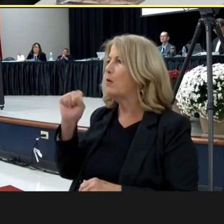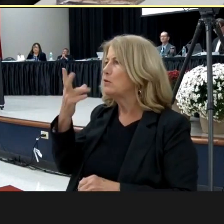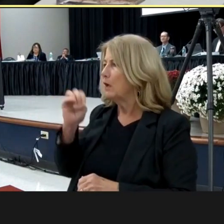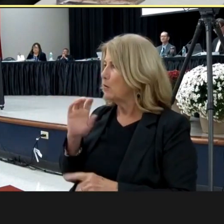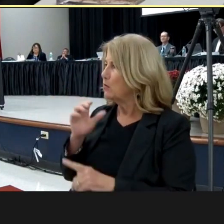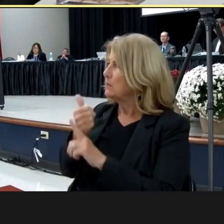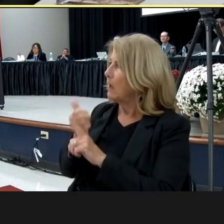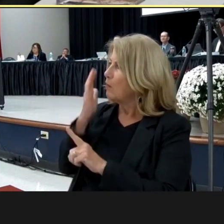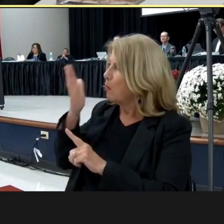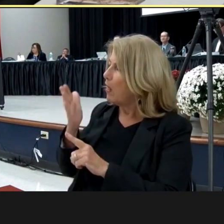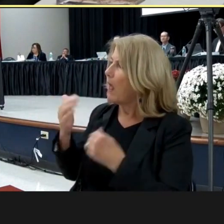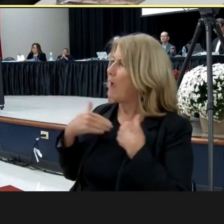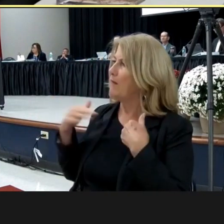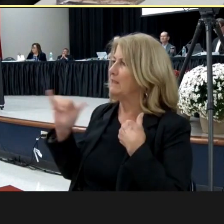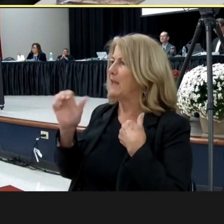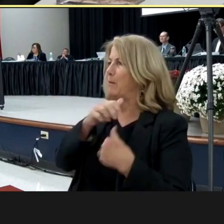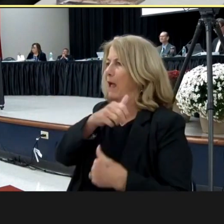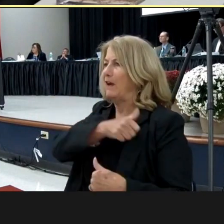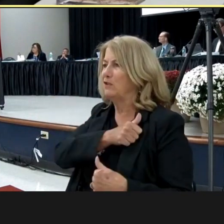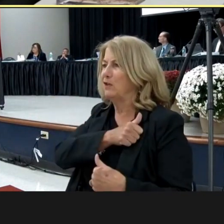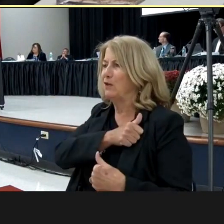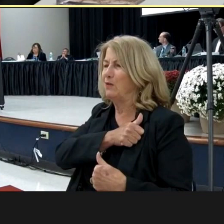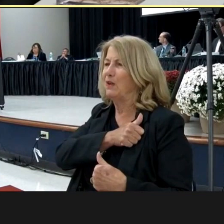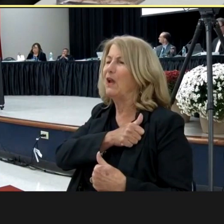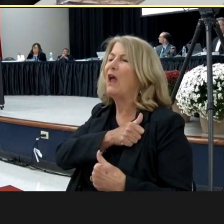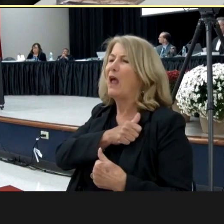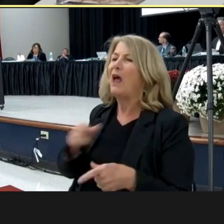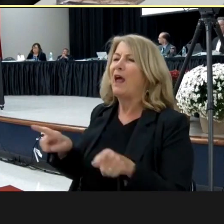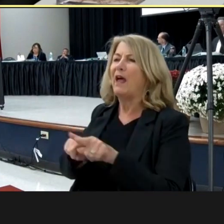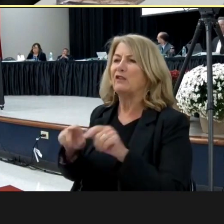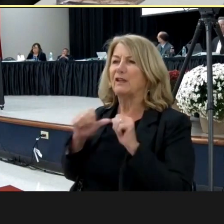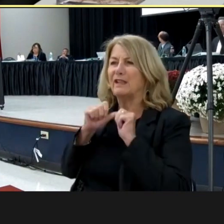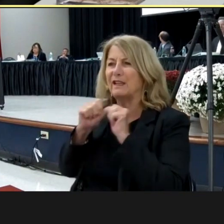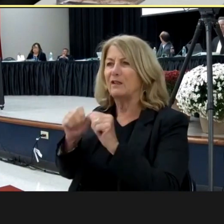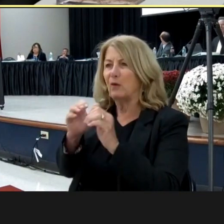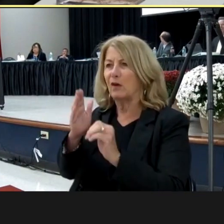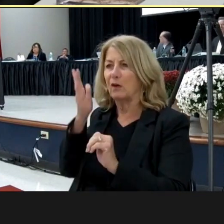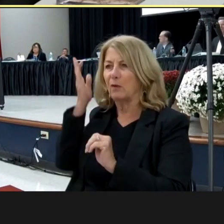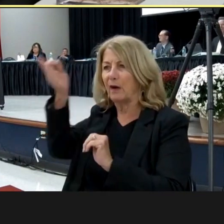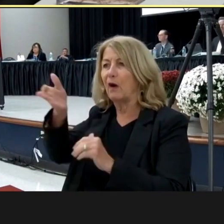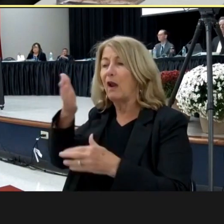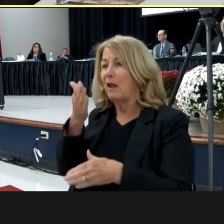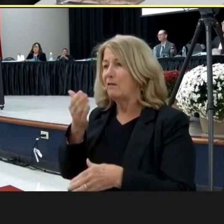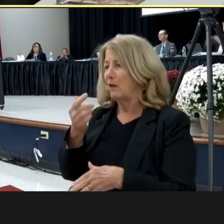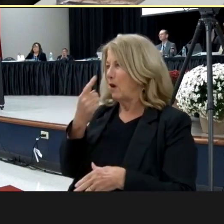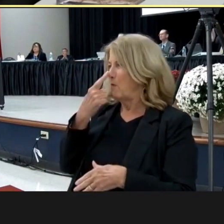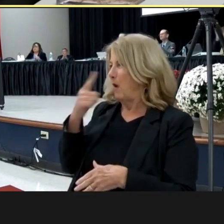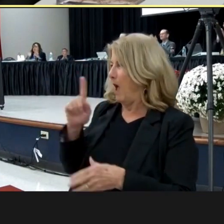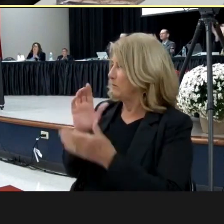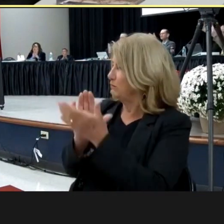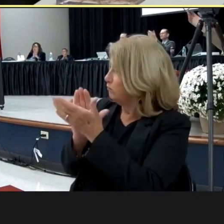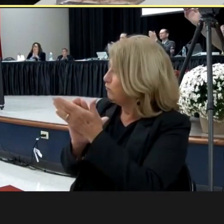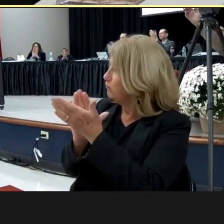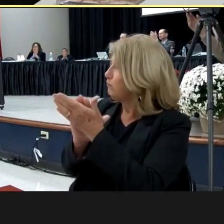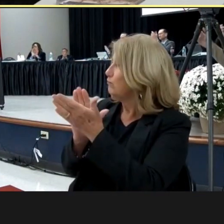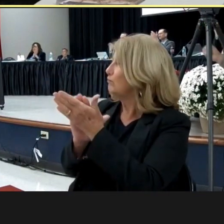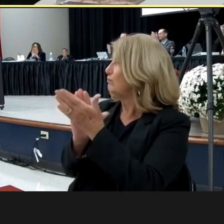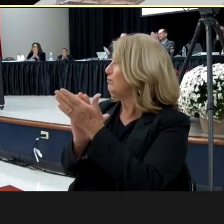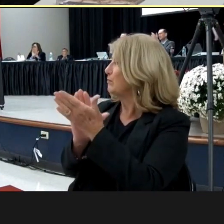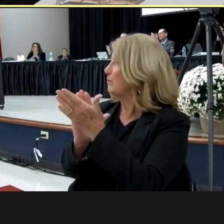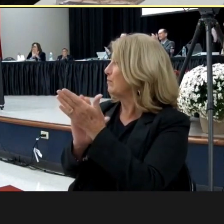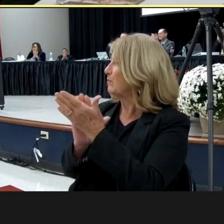same attitude with her as she continues her career. So if you don't mind giving her a round of applause.